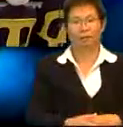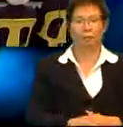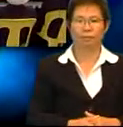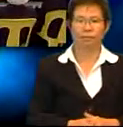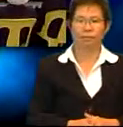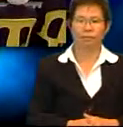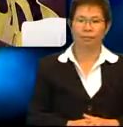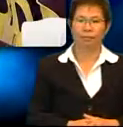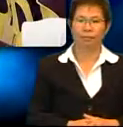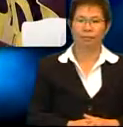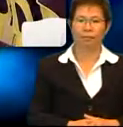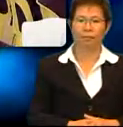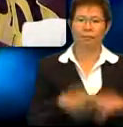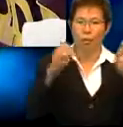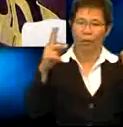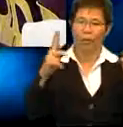down.